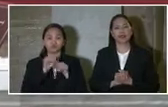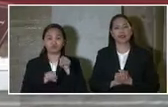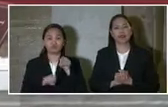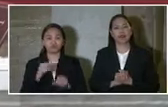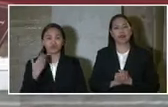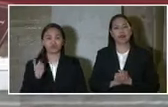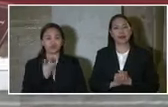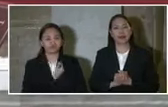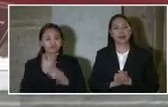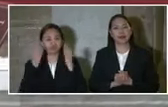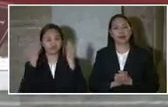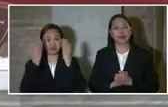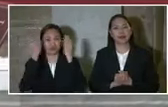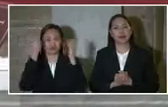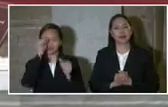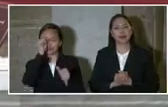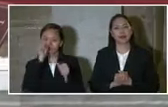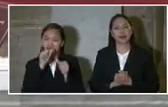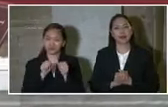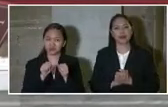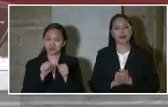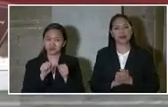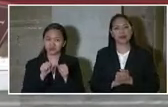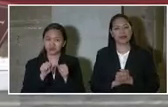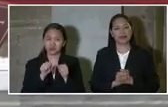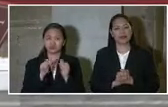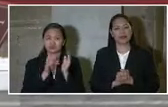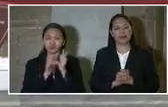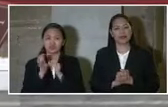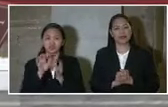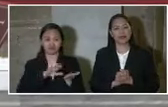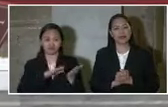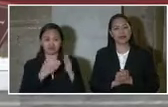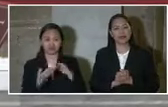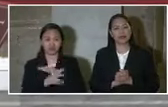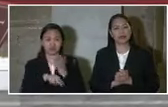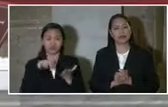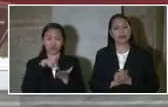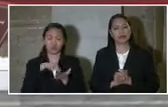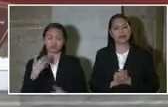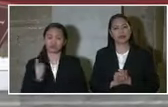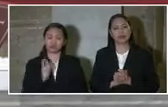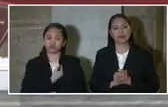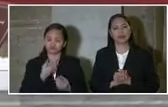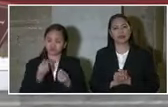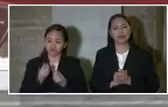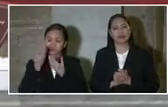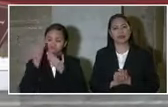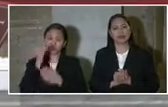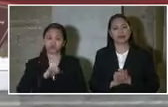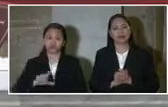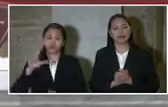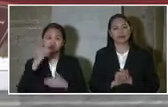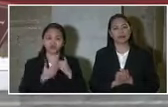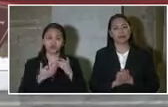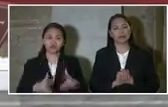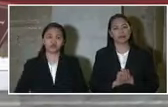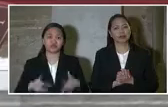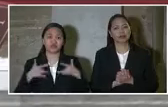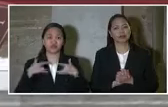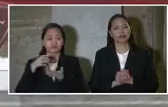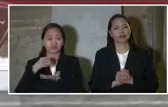Therefore, as we celebrate the memorial of his death and resurrection, we offer you, Lord, the bread of life and